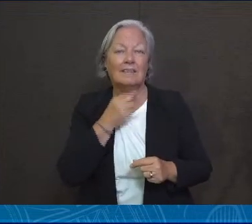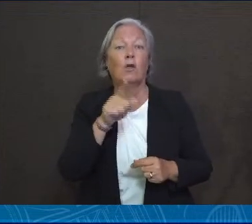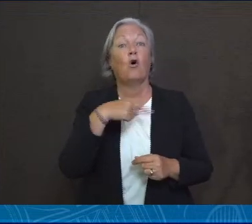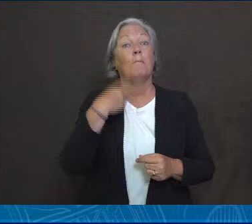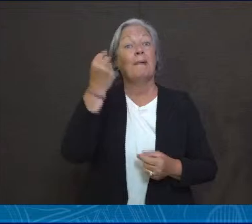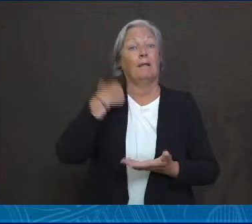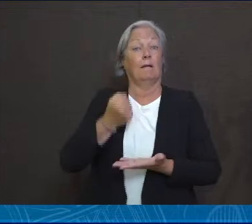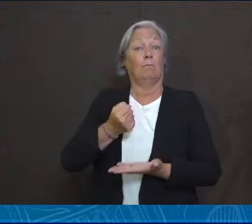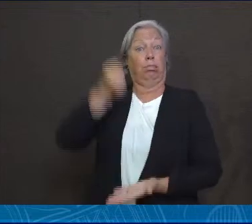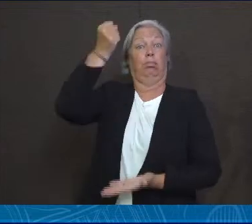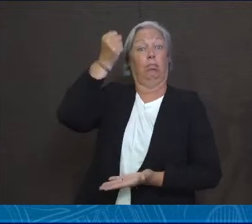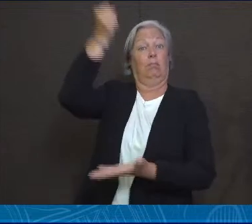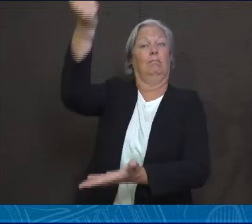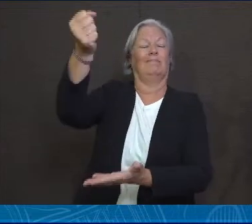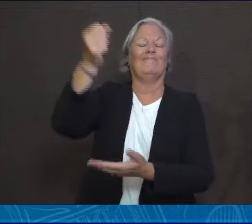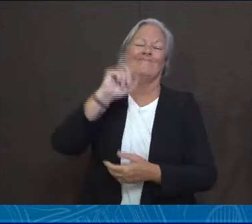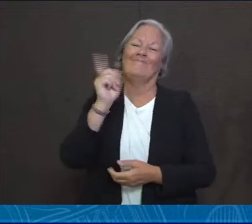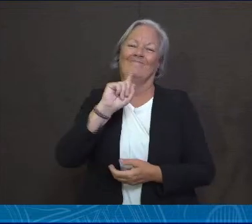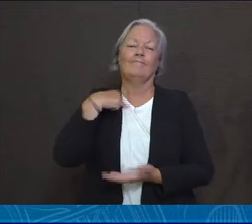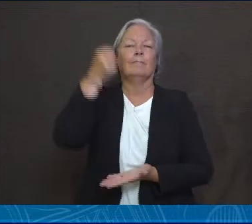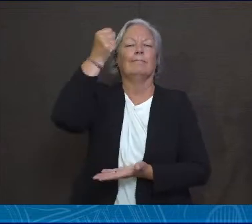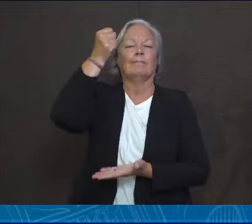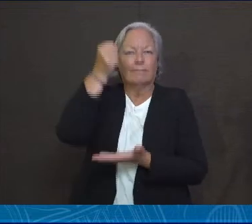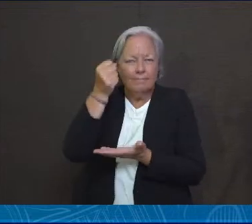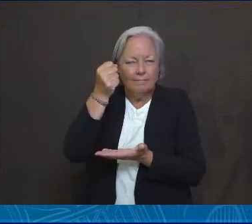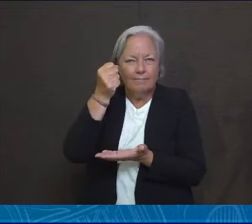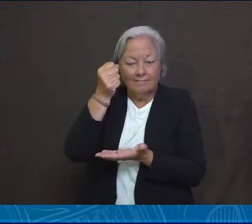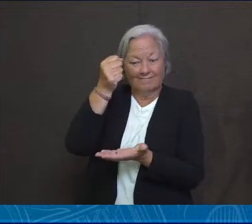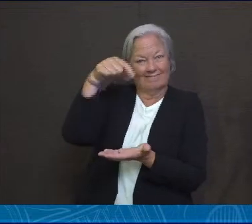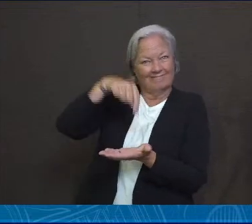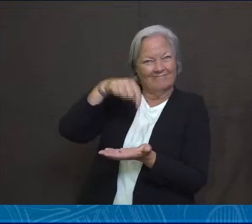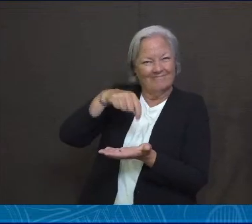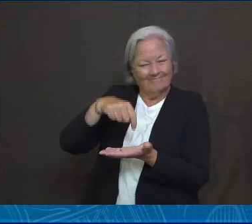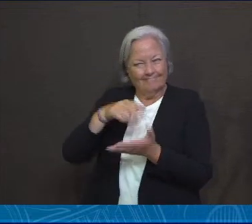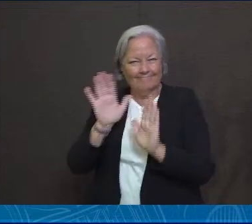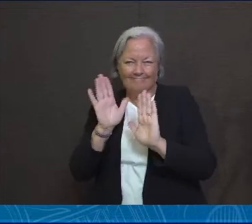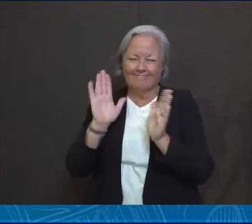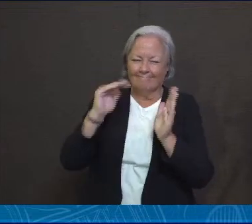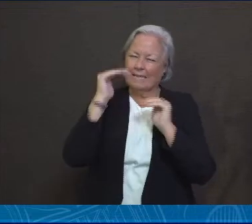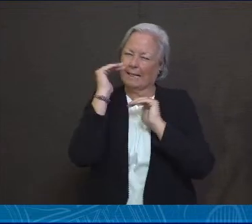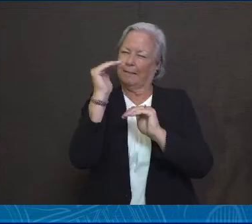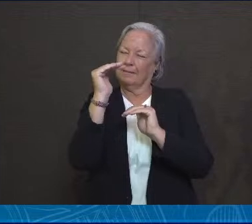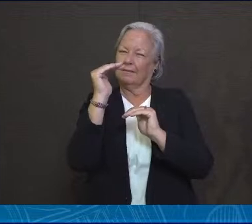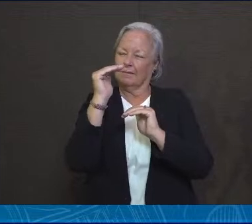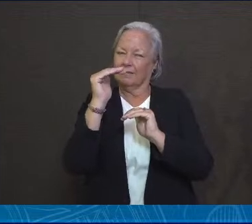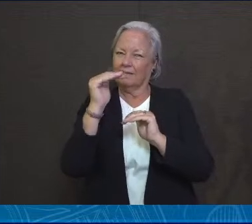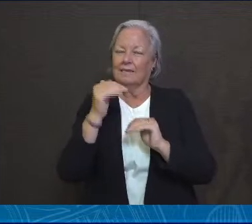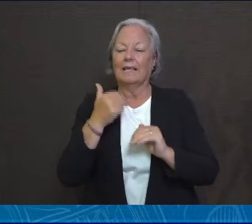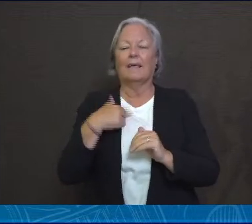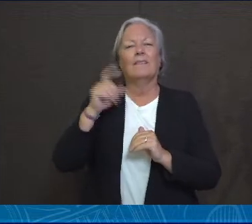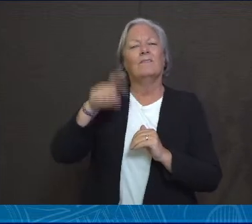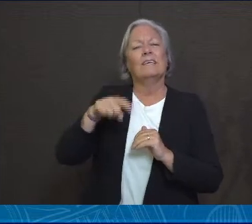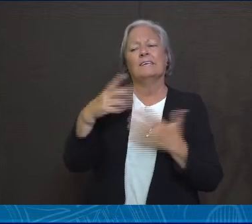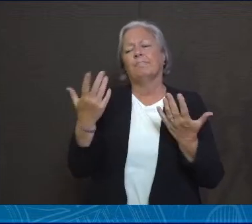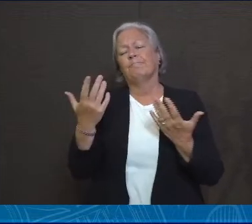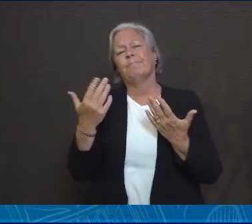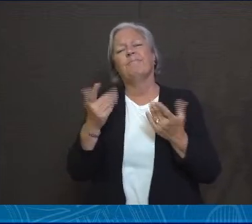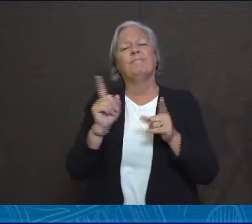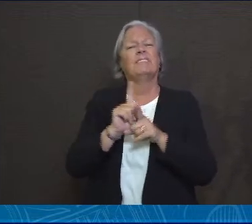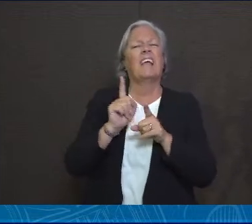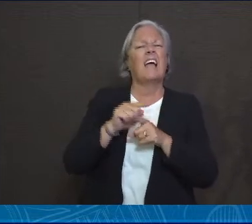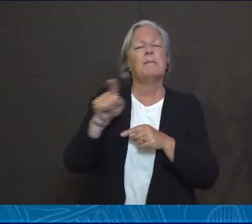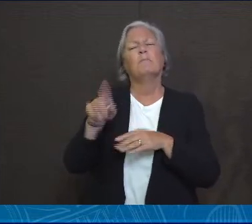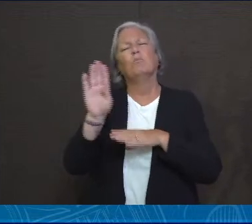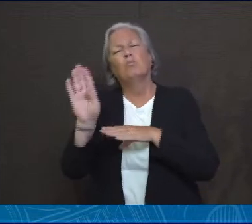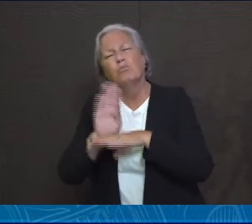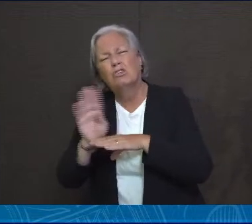and there's only limited areas and targeting that we can do. So we obviously need the help of industry, states, territories,